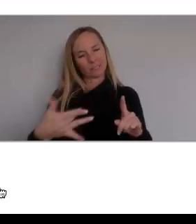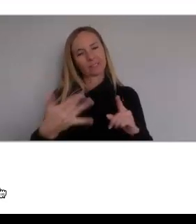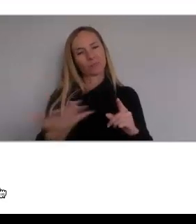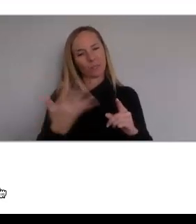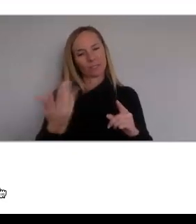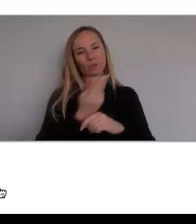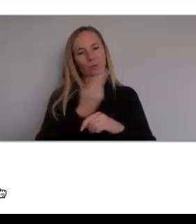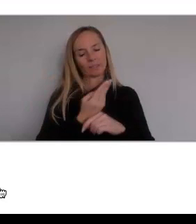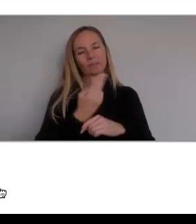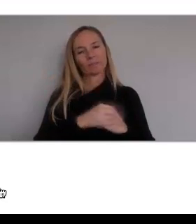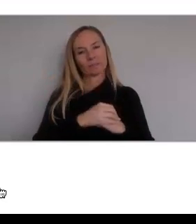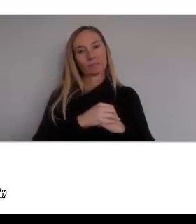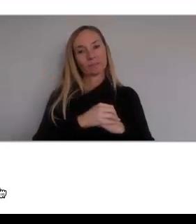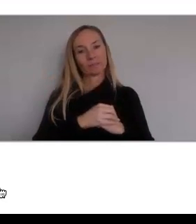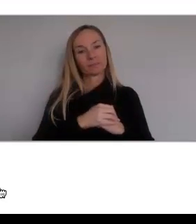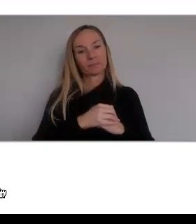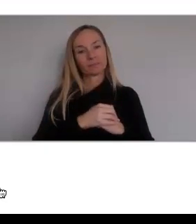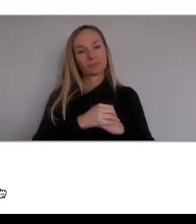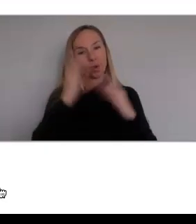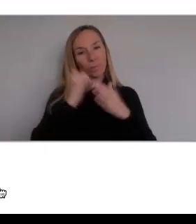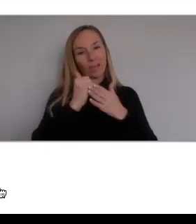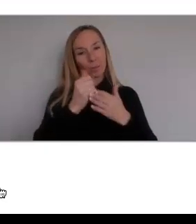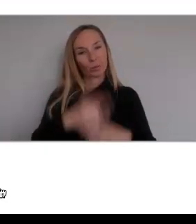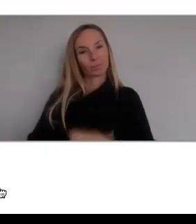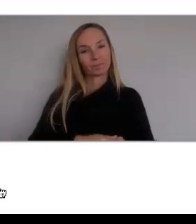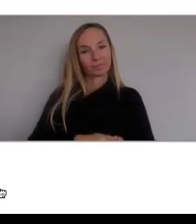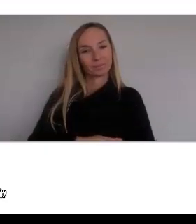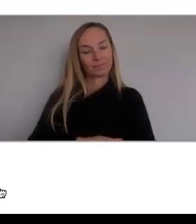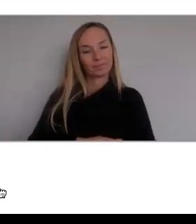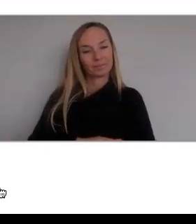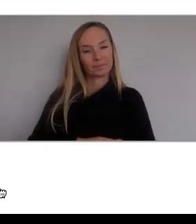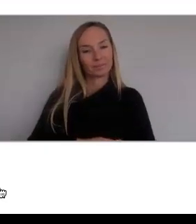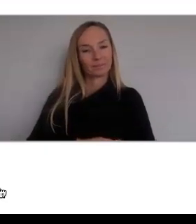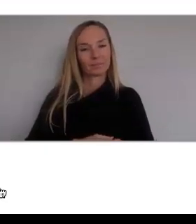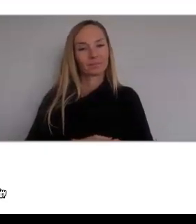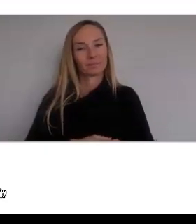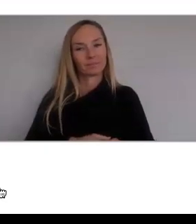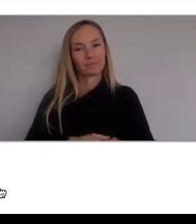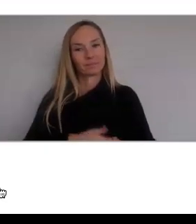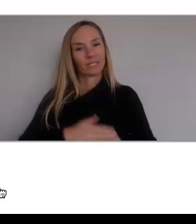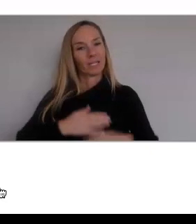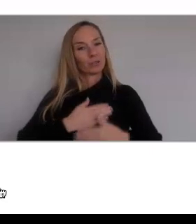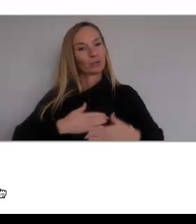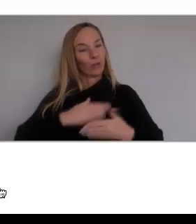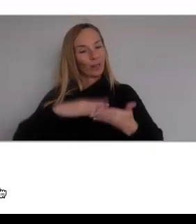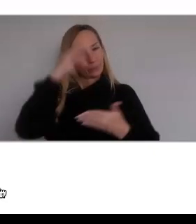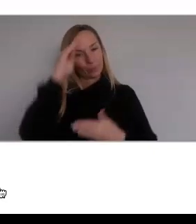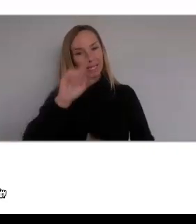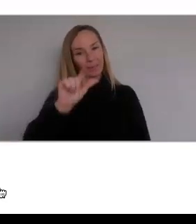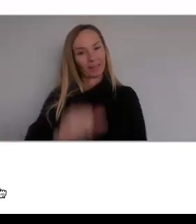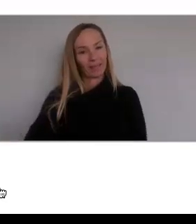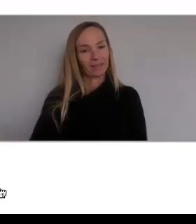guideline or the format that we will use. So I hope that was helpful, and enjoy learning about MLA.